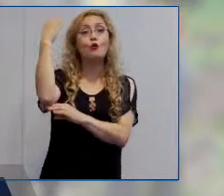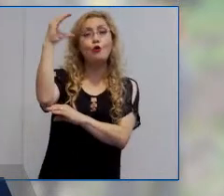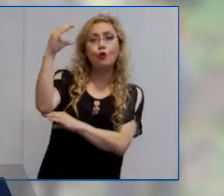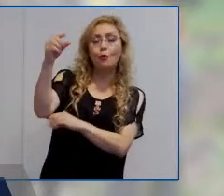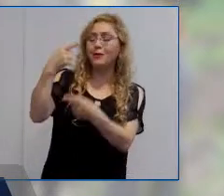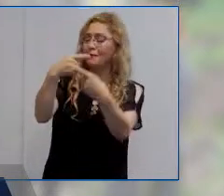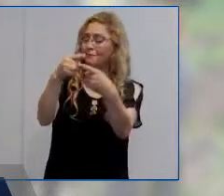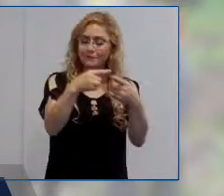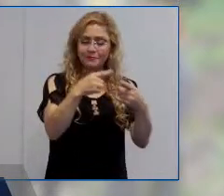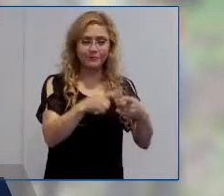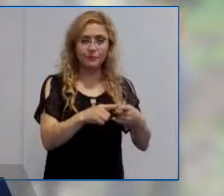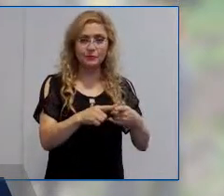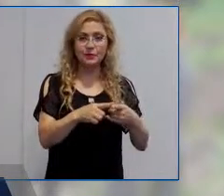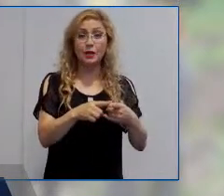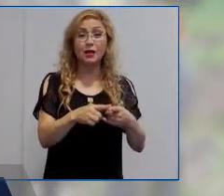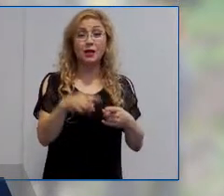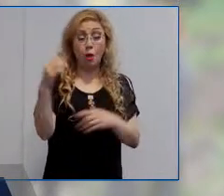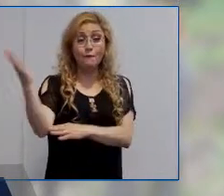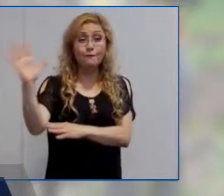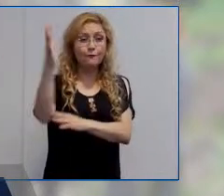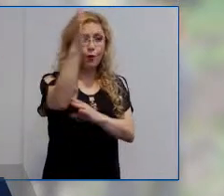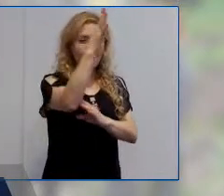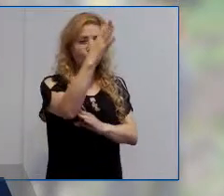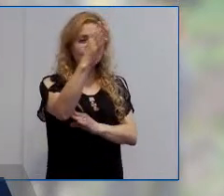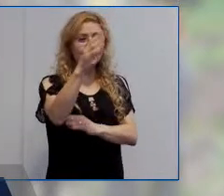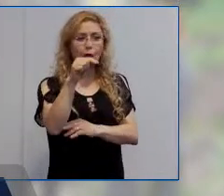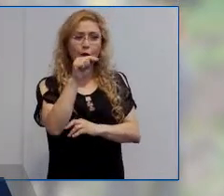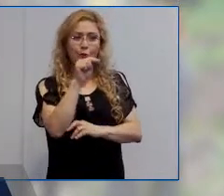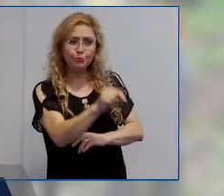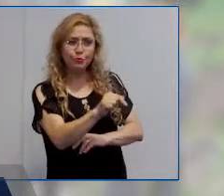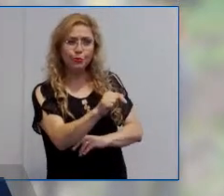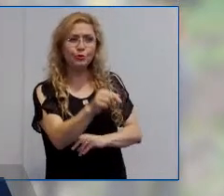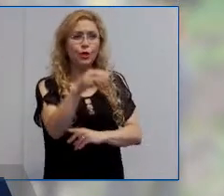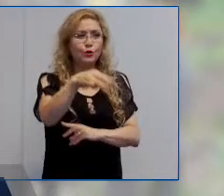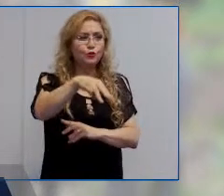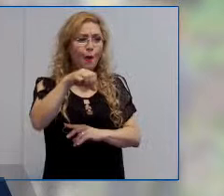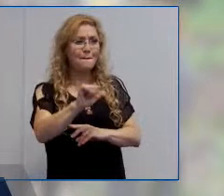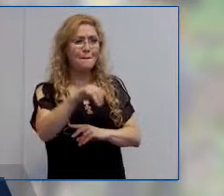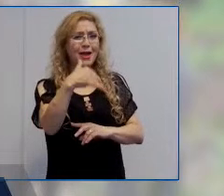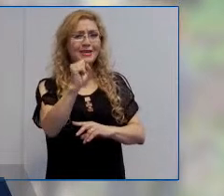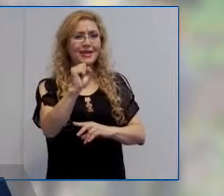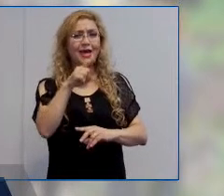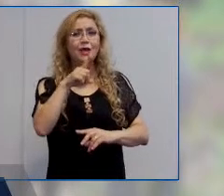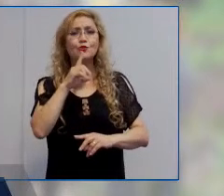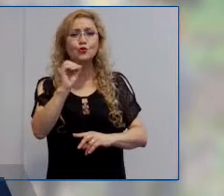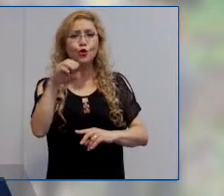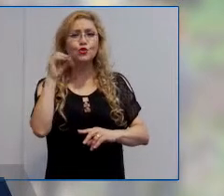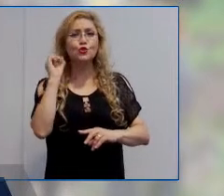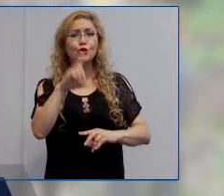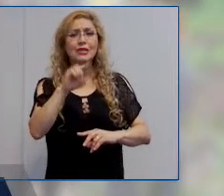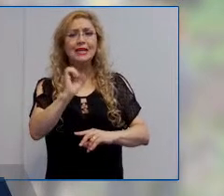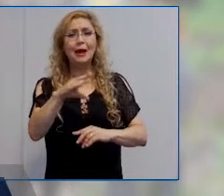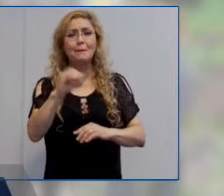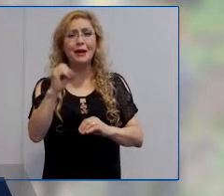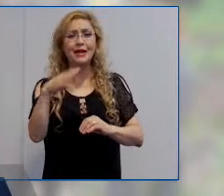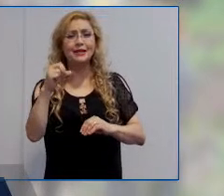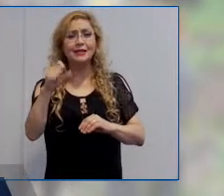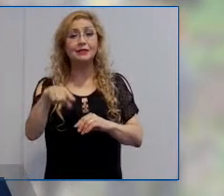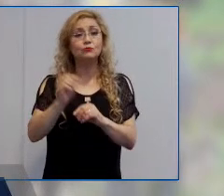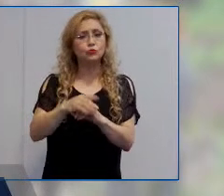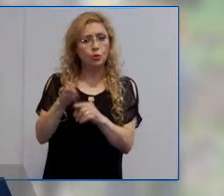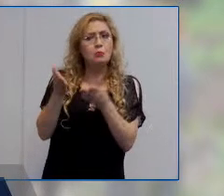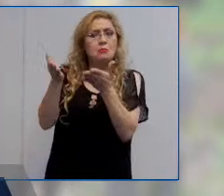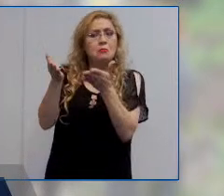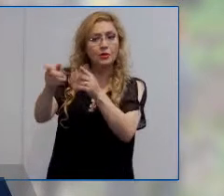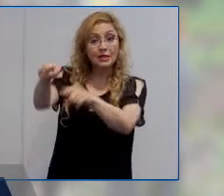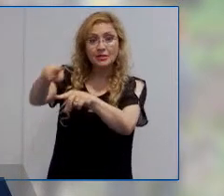has been done, restoration of native forests, the Maya Tectonica Pan, which are good samples of this to